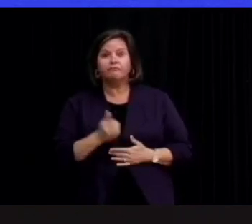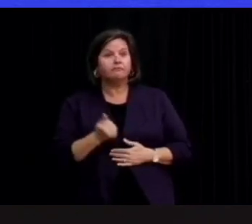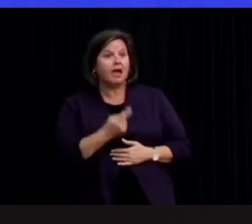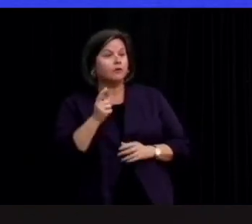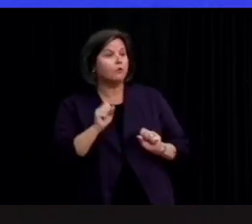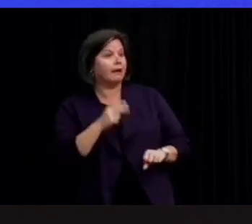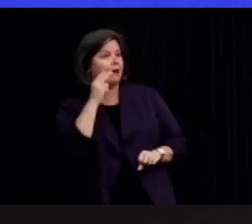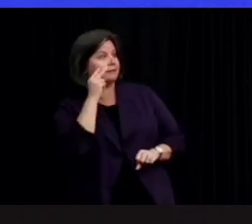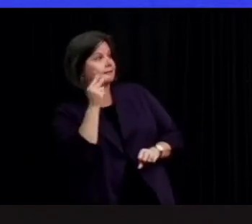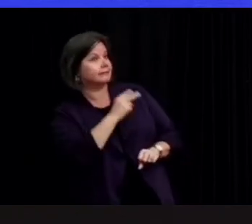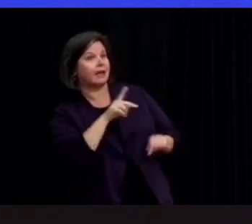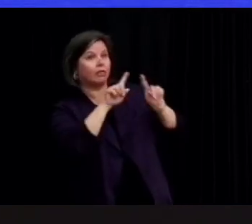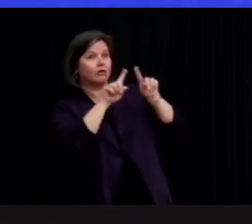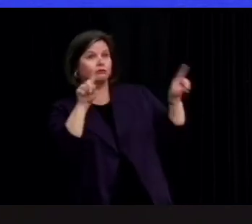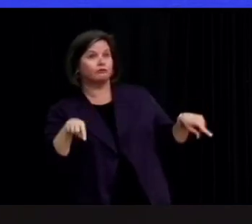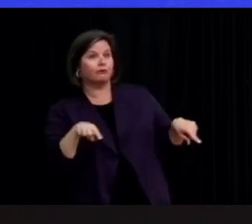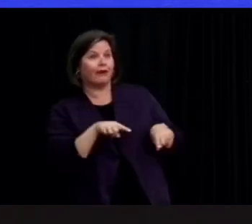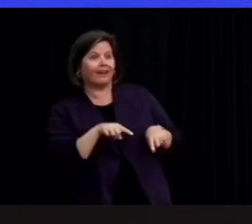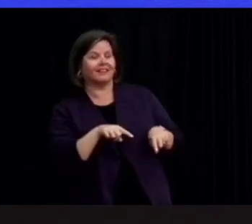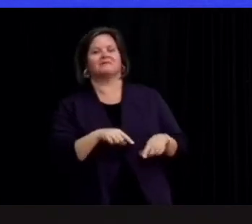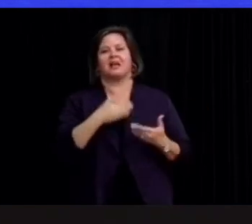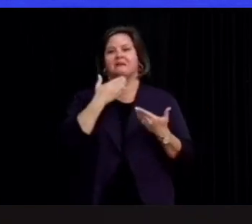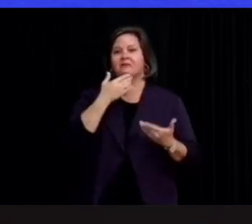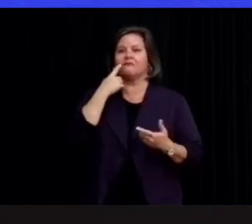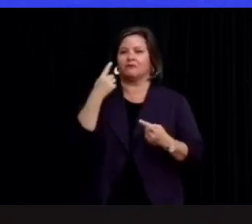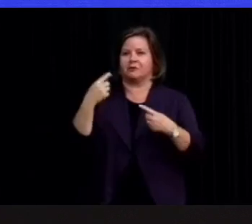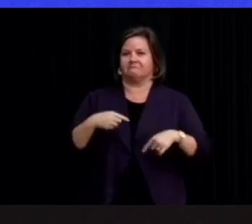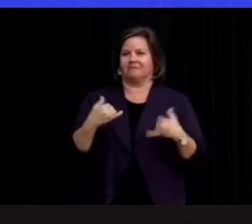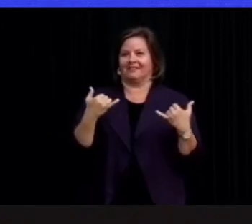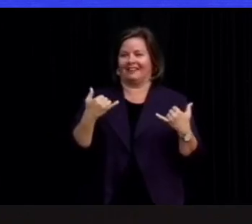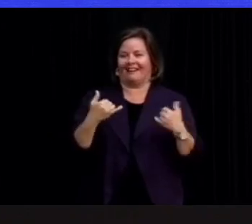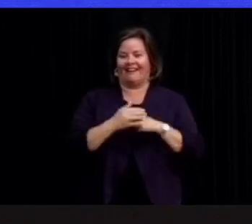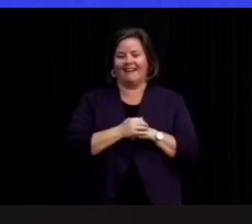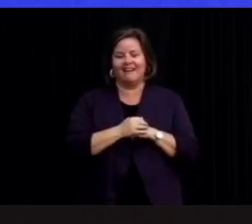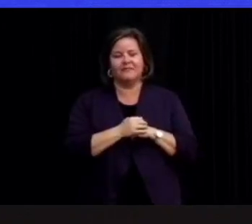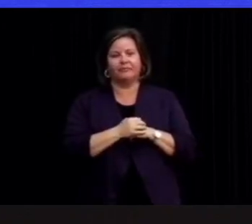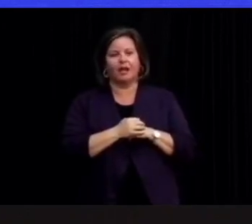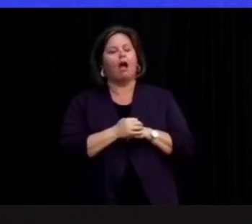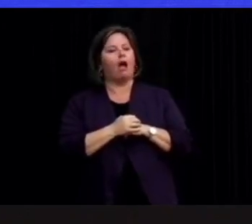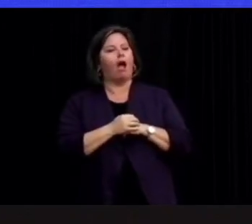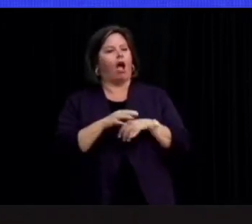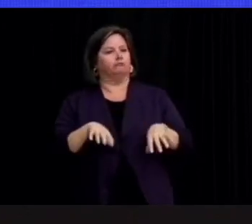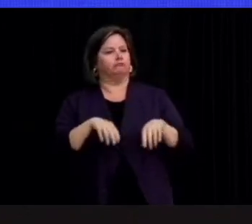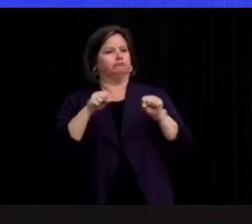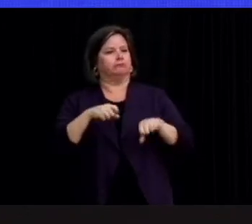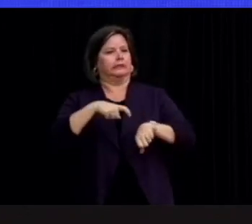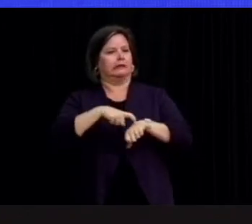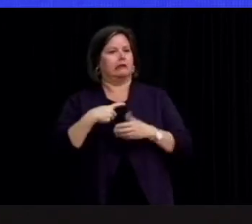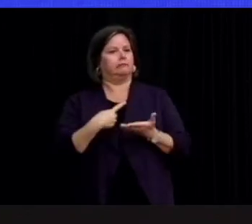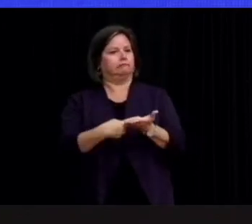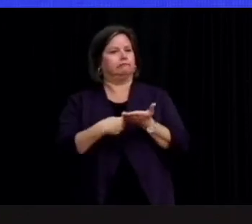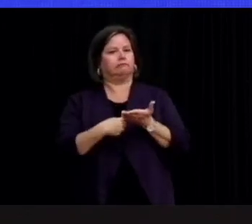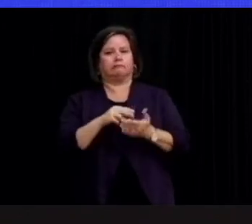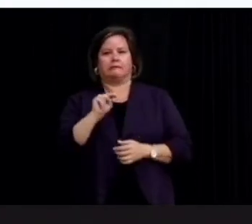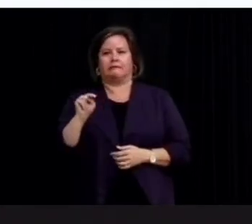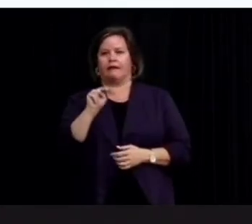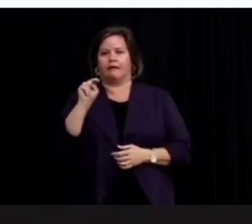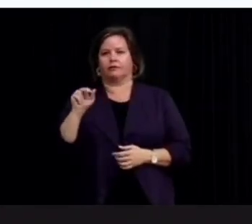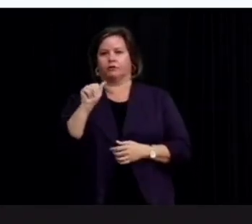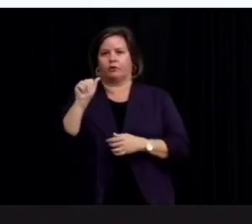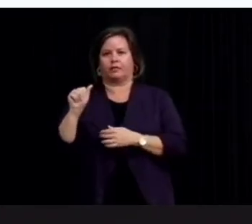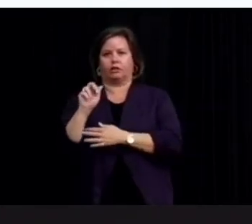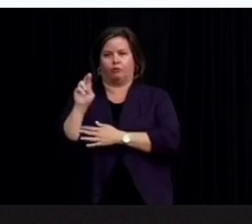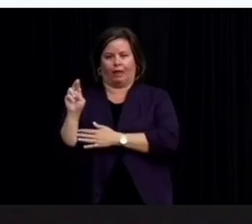see the screen, so thank you for being here today. I really wanted to spend some time talking about the National Association of